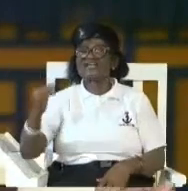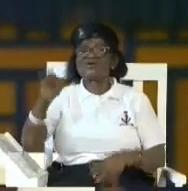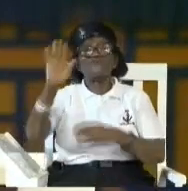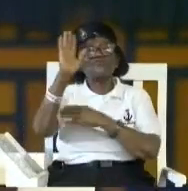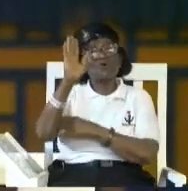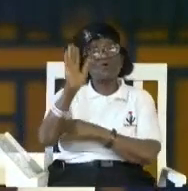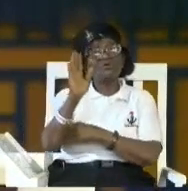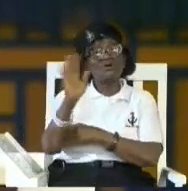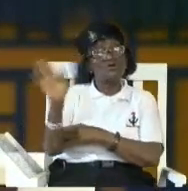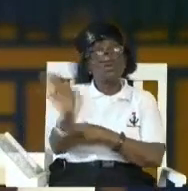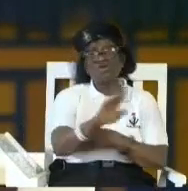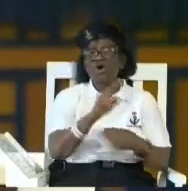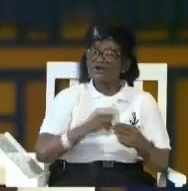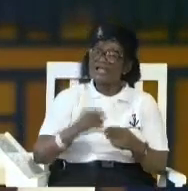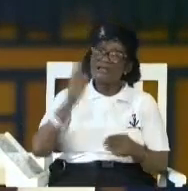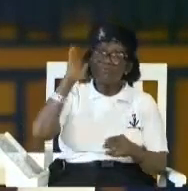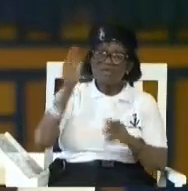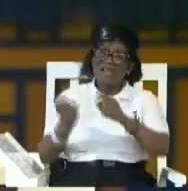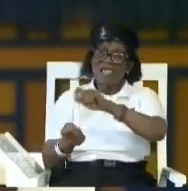will change.